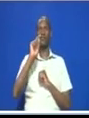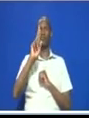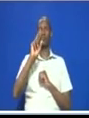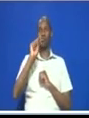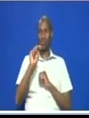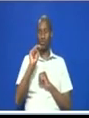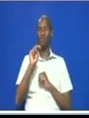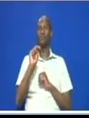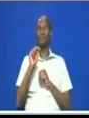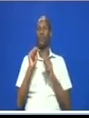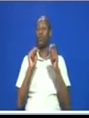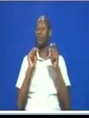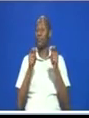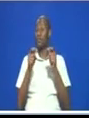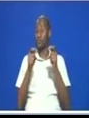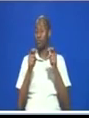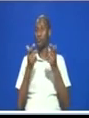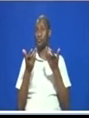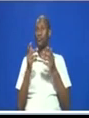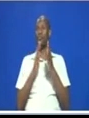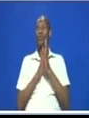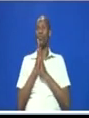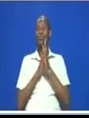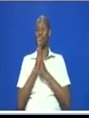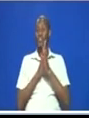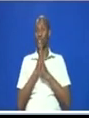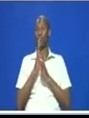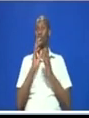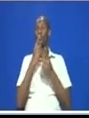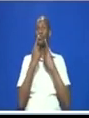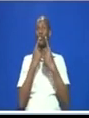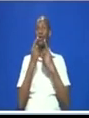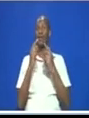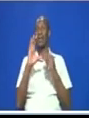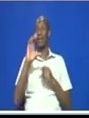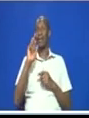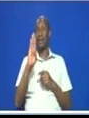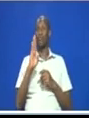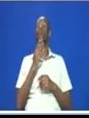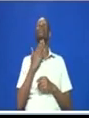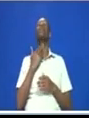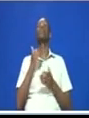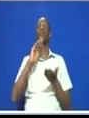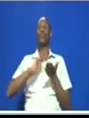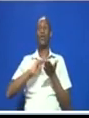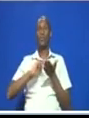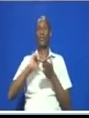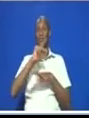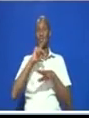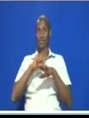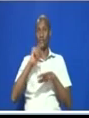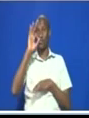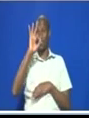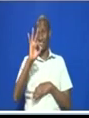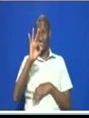You are the patron of the Motivation Talks Club. You wish to recommend to the principal